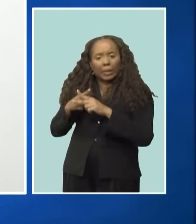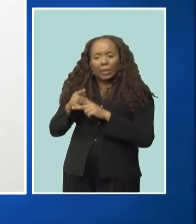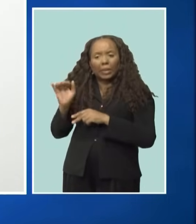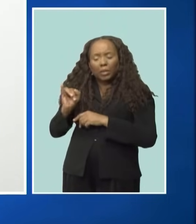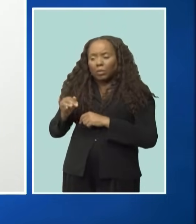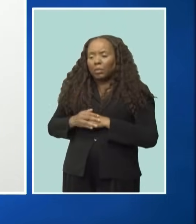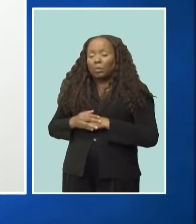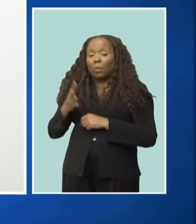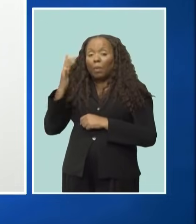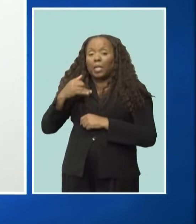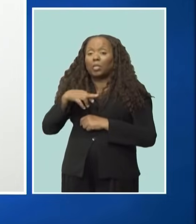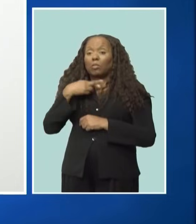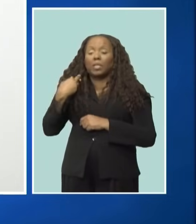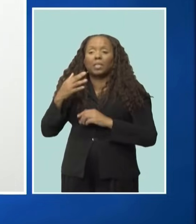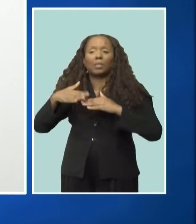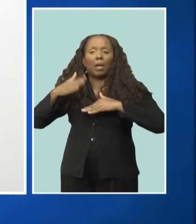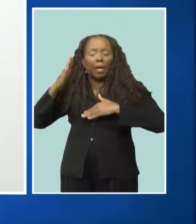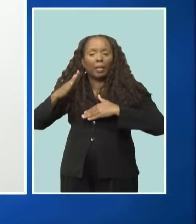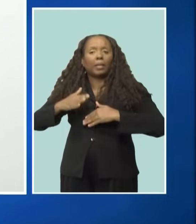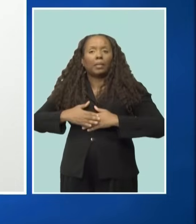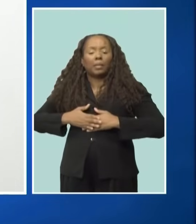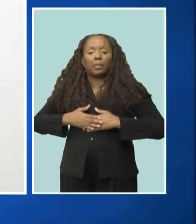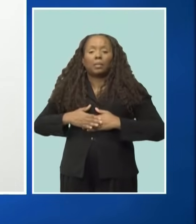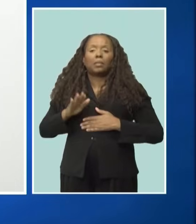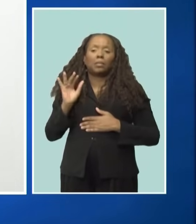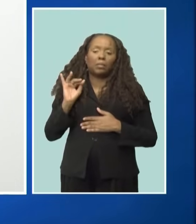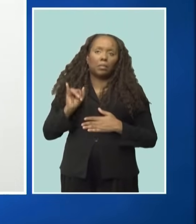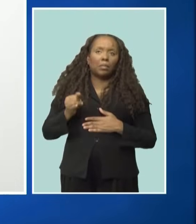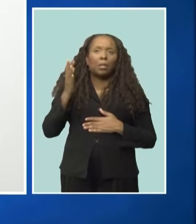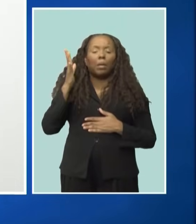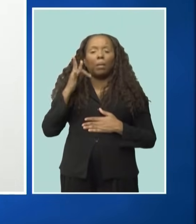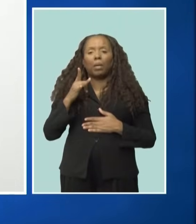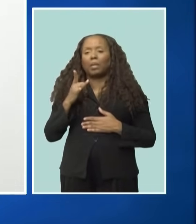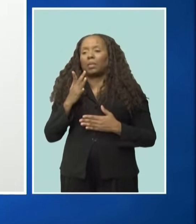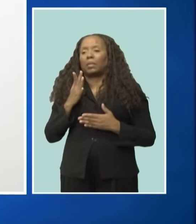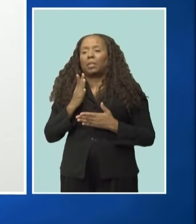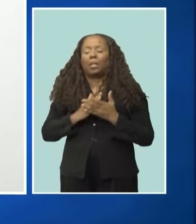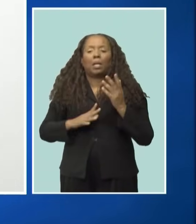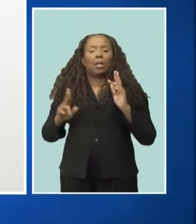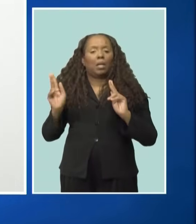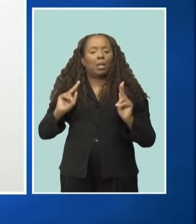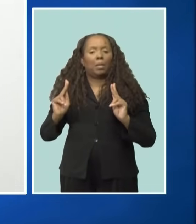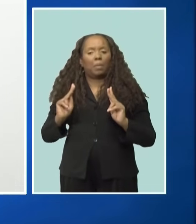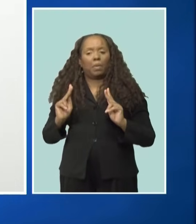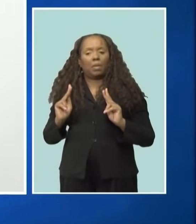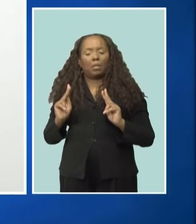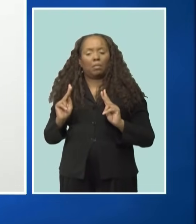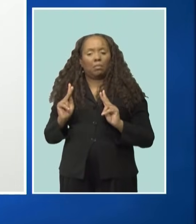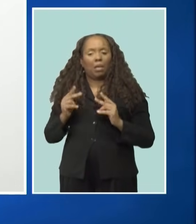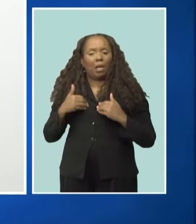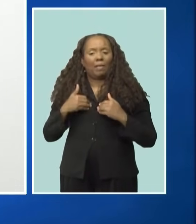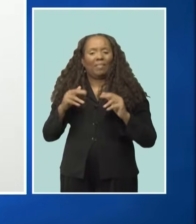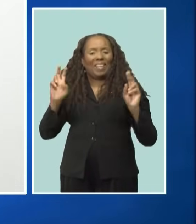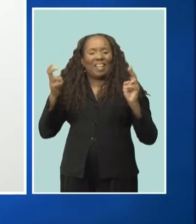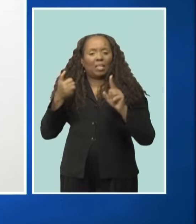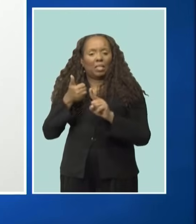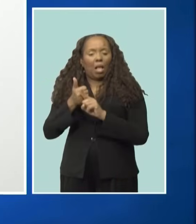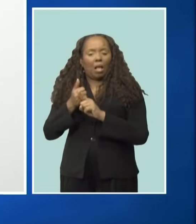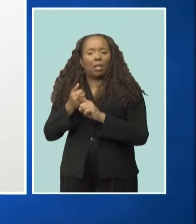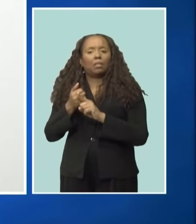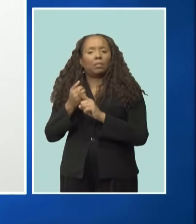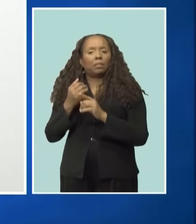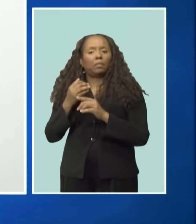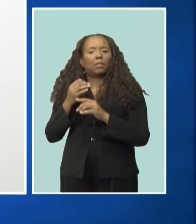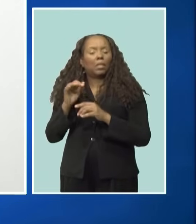insurable risks. So companies have had to go the route of self-insuring, basically looking at their insurable risks, their book